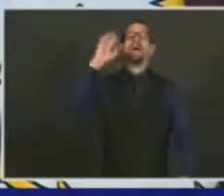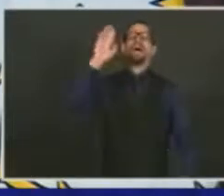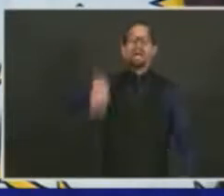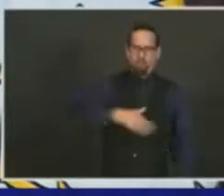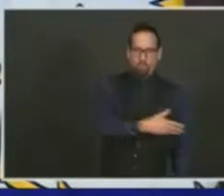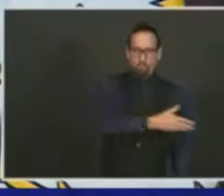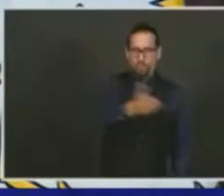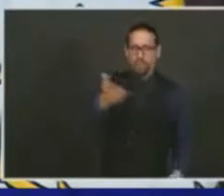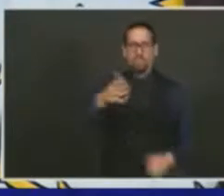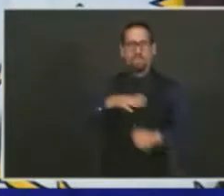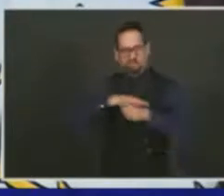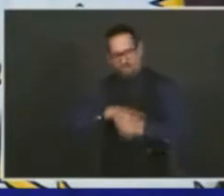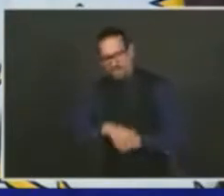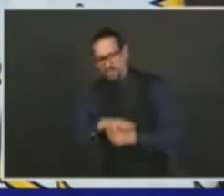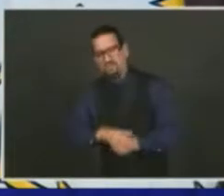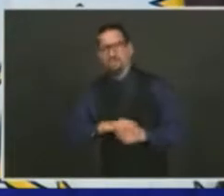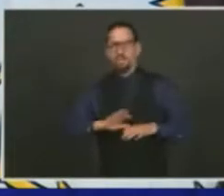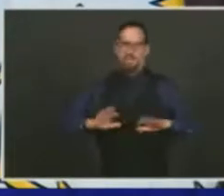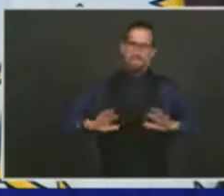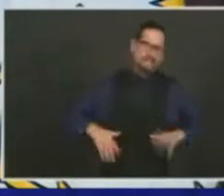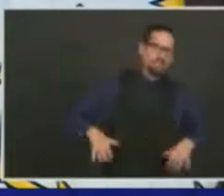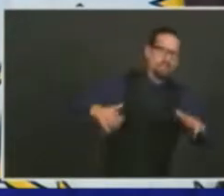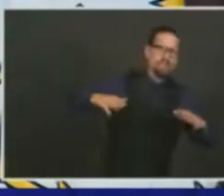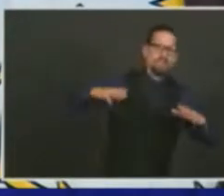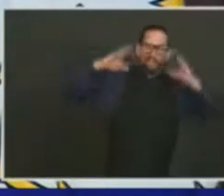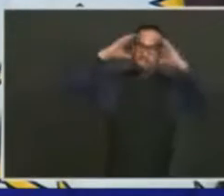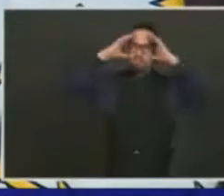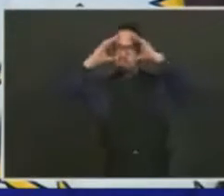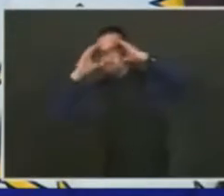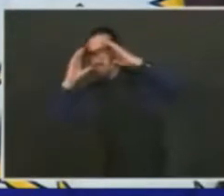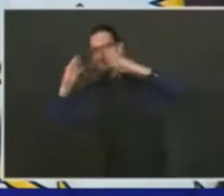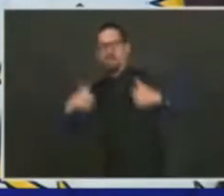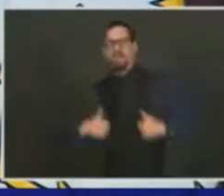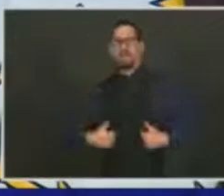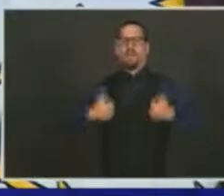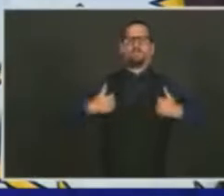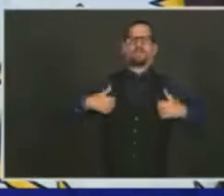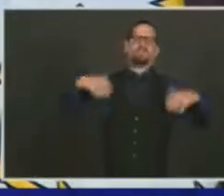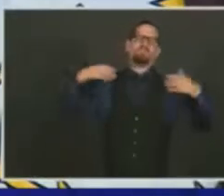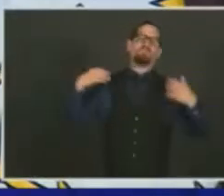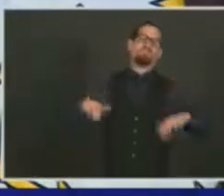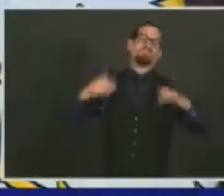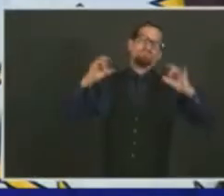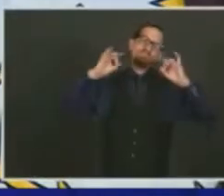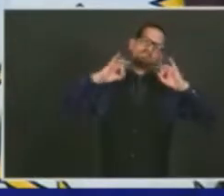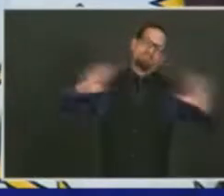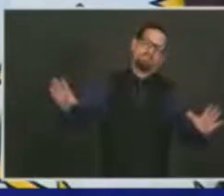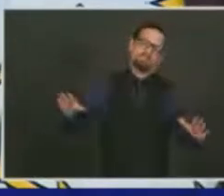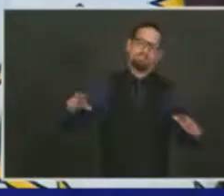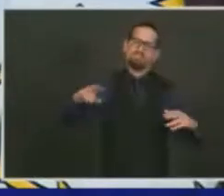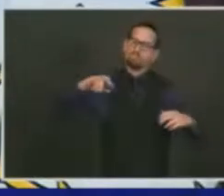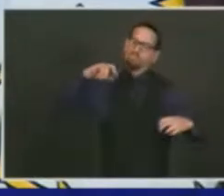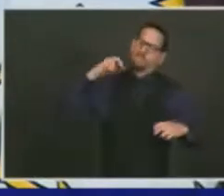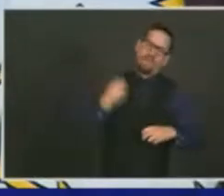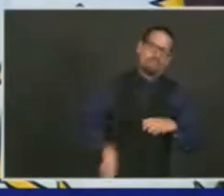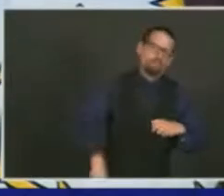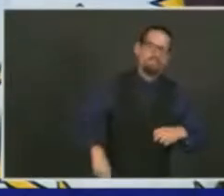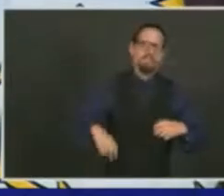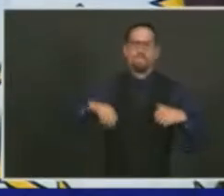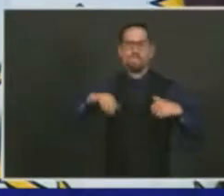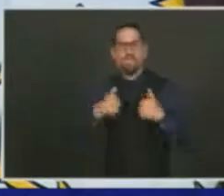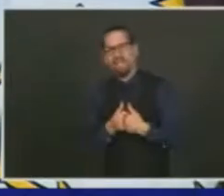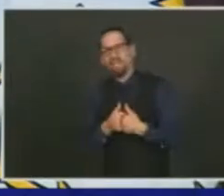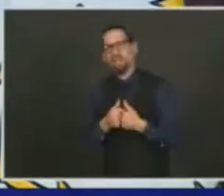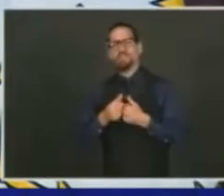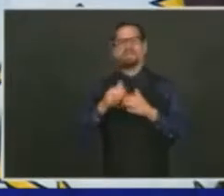anxiety is through the roof, and life's tough on everyone right now. That being said, that